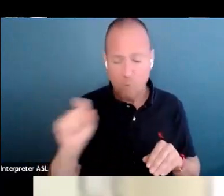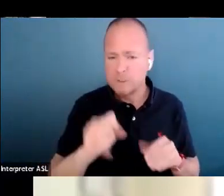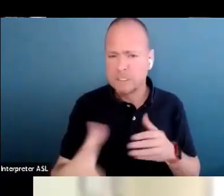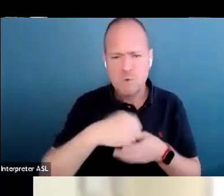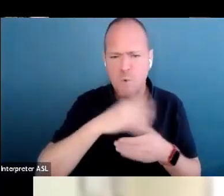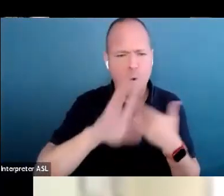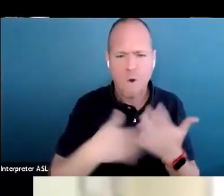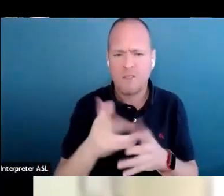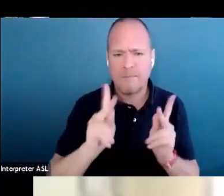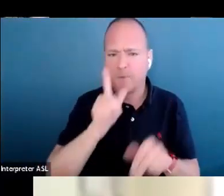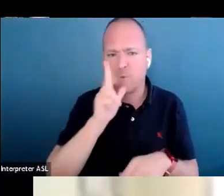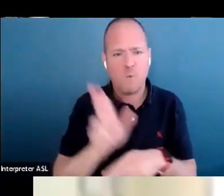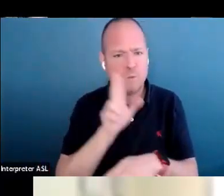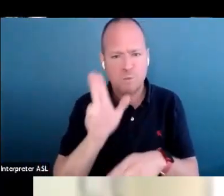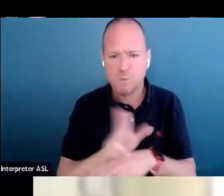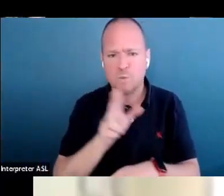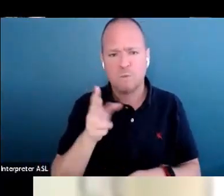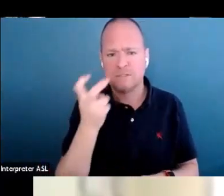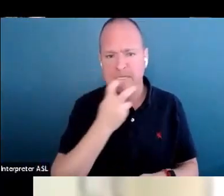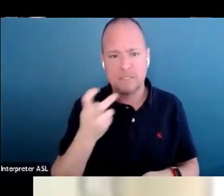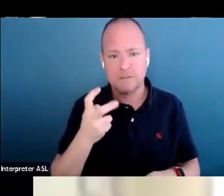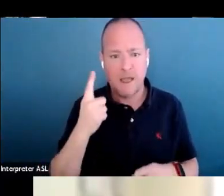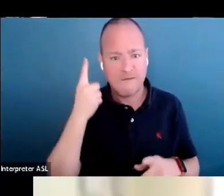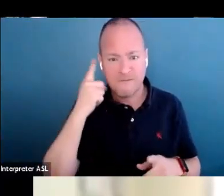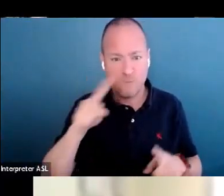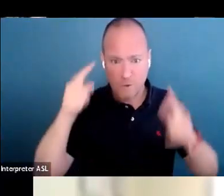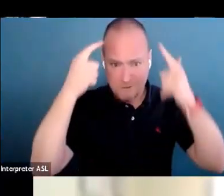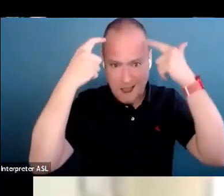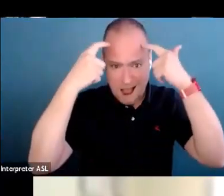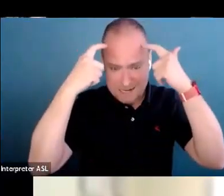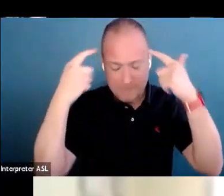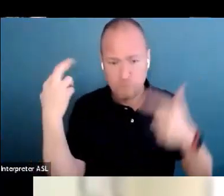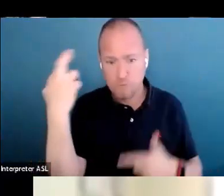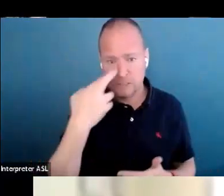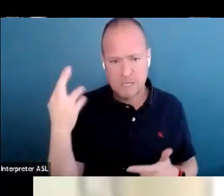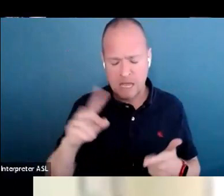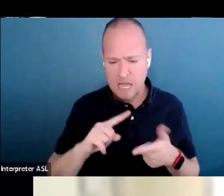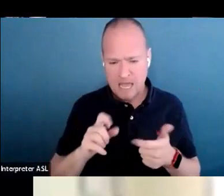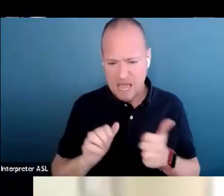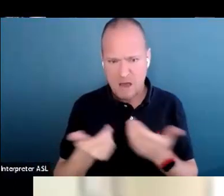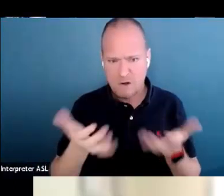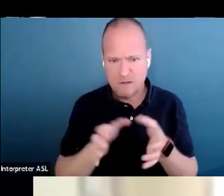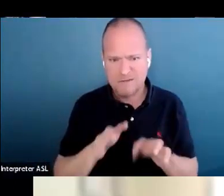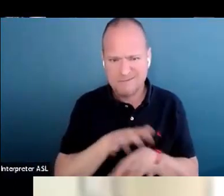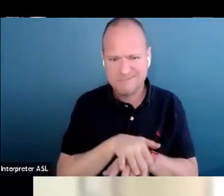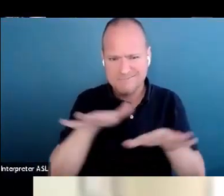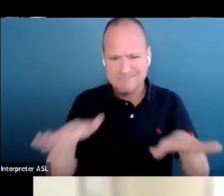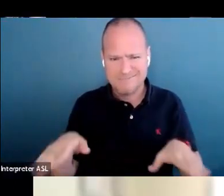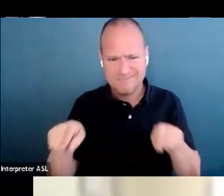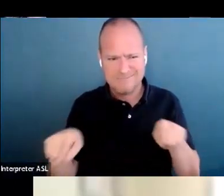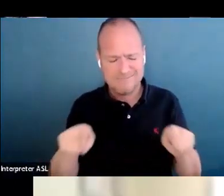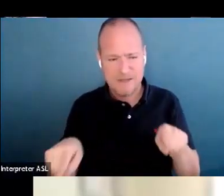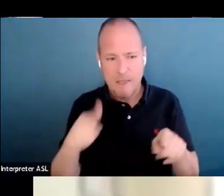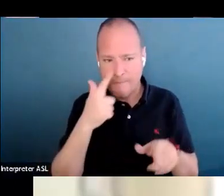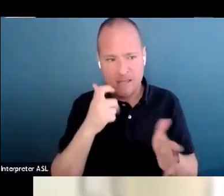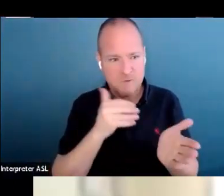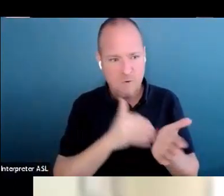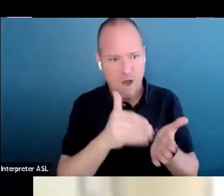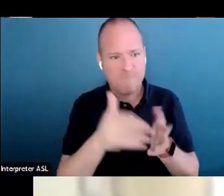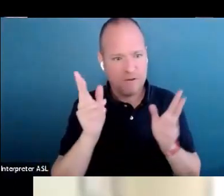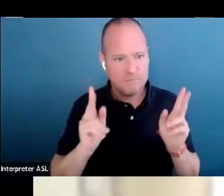who don't use it for cognitive reasons? How do you distinguish those populations, given that people with sensory movement disabilities are often presumed to